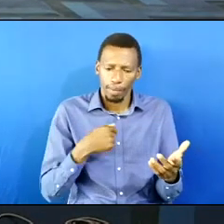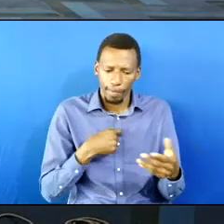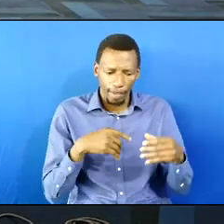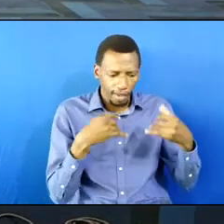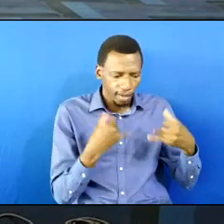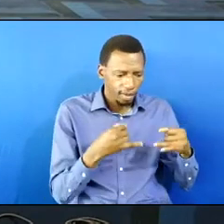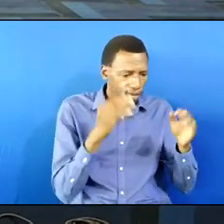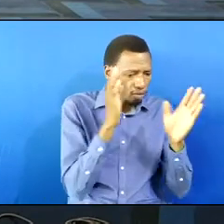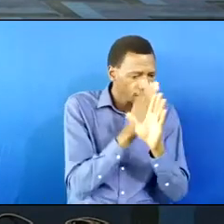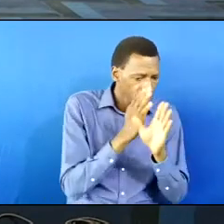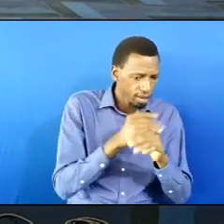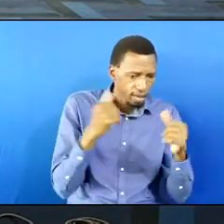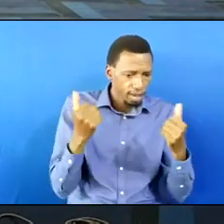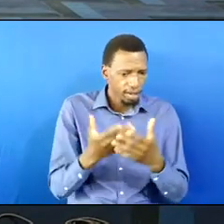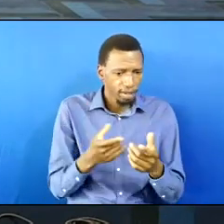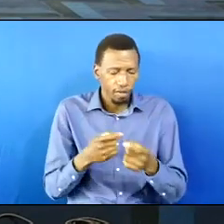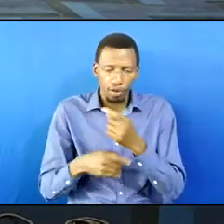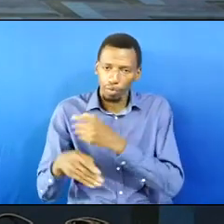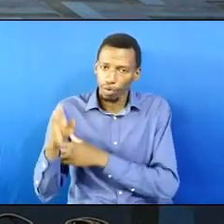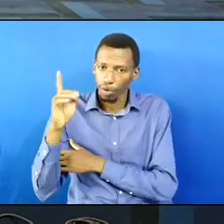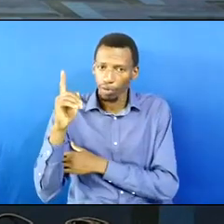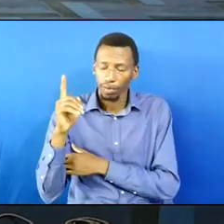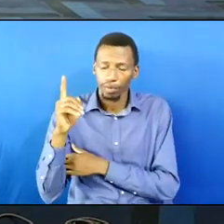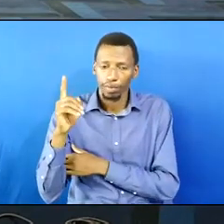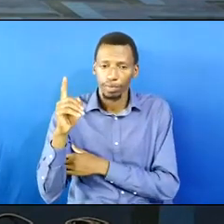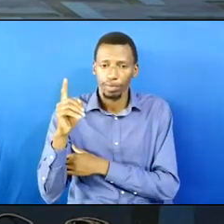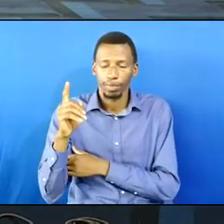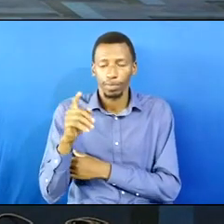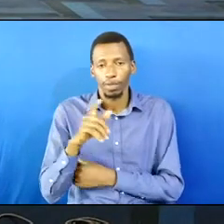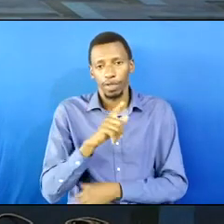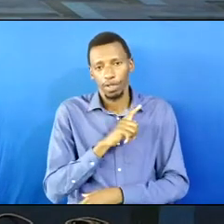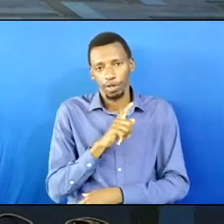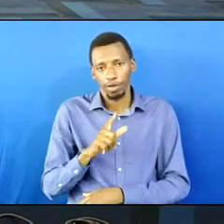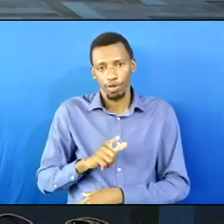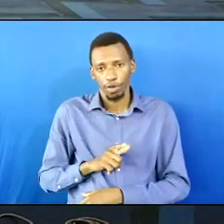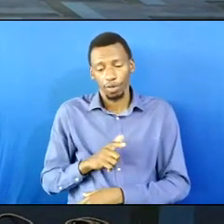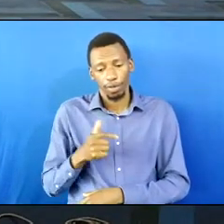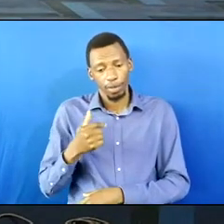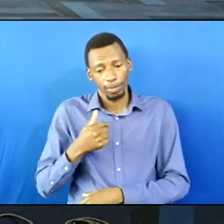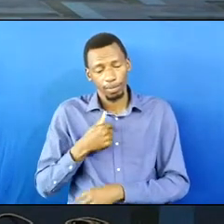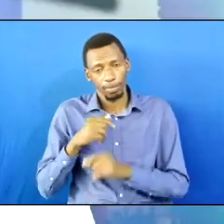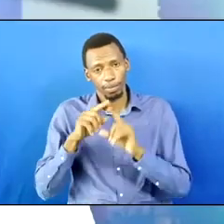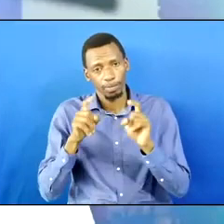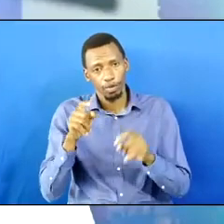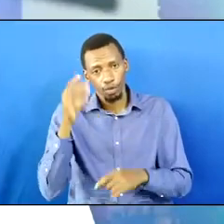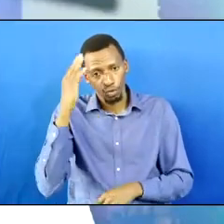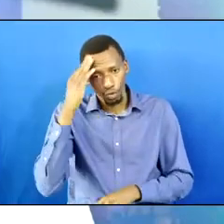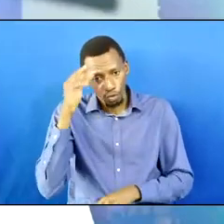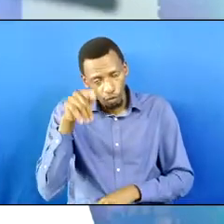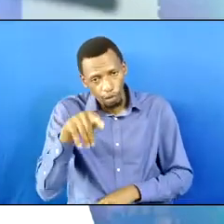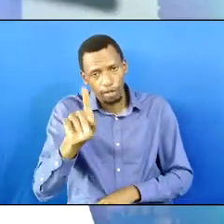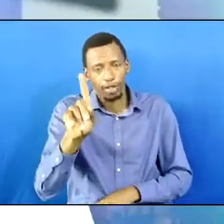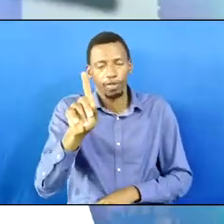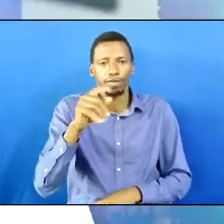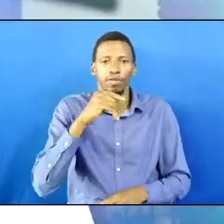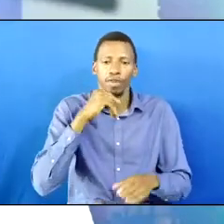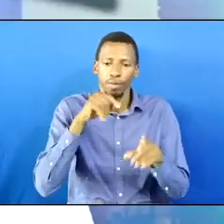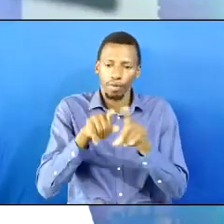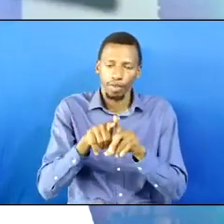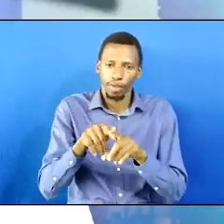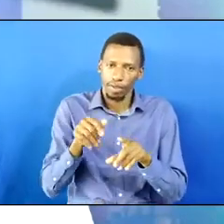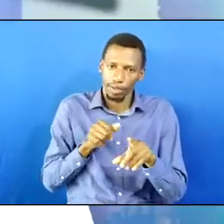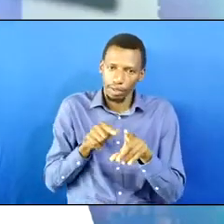hide anything from the God of heaven? Lord, is it I? You know yourself, brother. You know yourself,